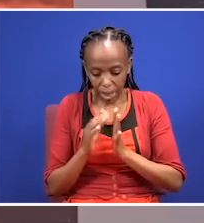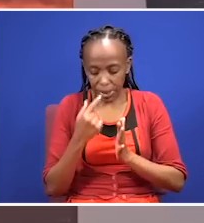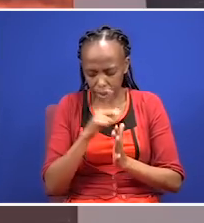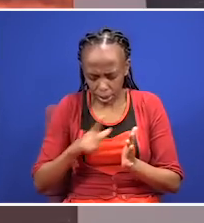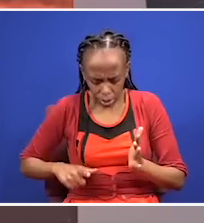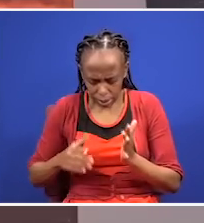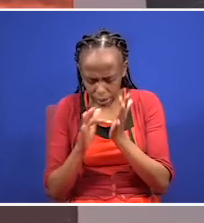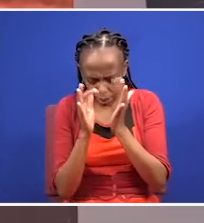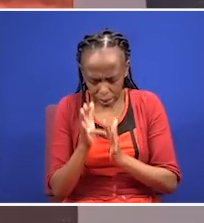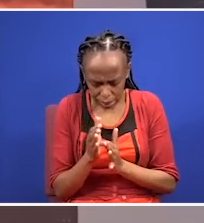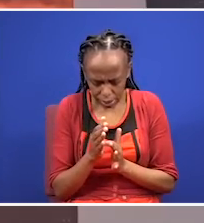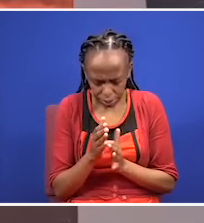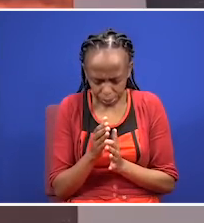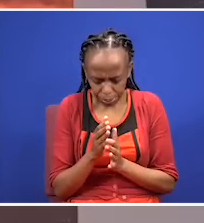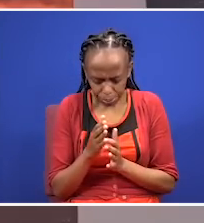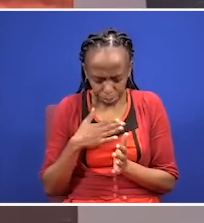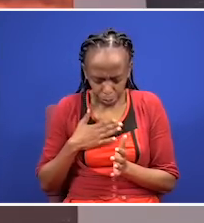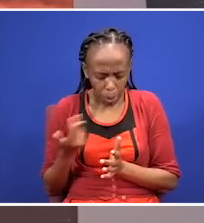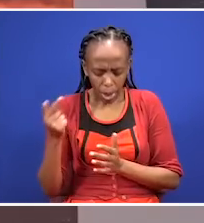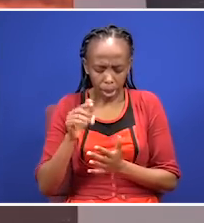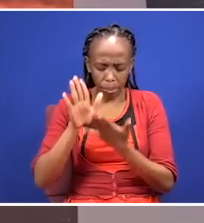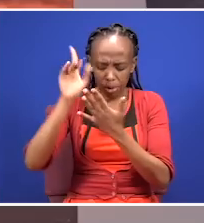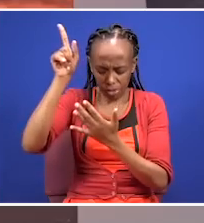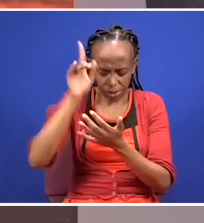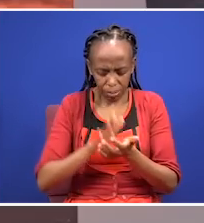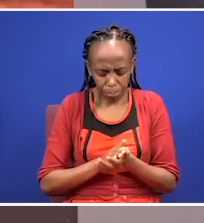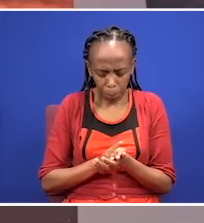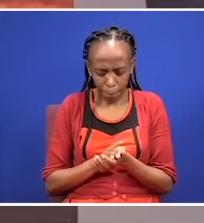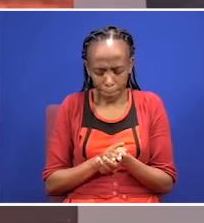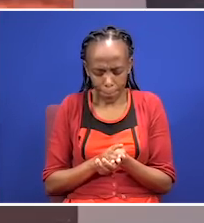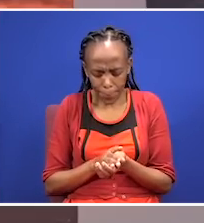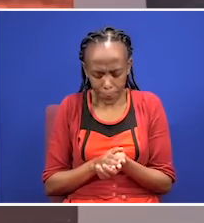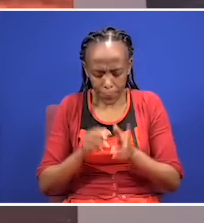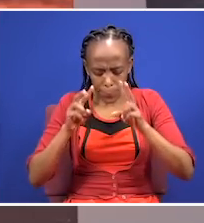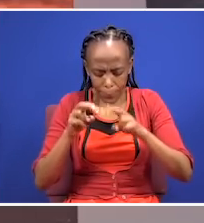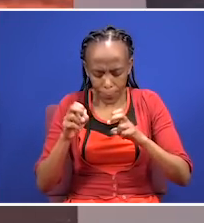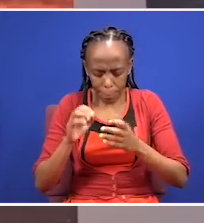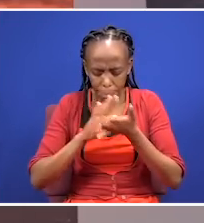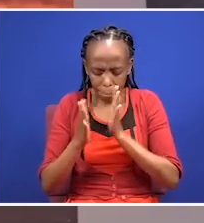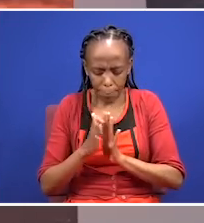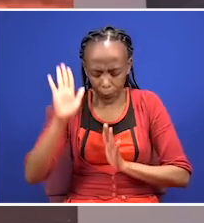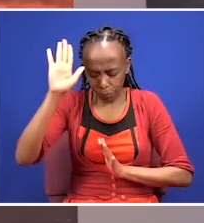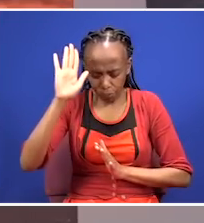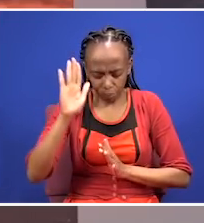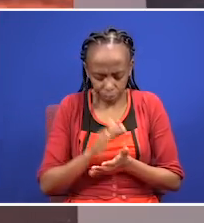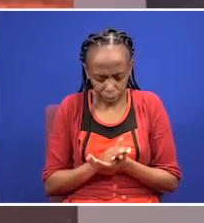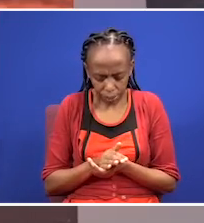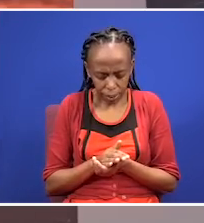lord jesus i come to you seeking your forgiveness